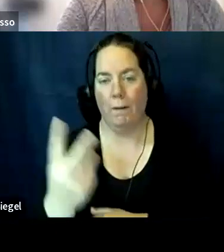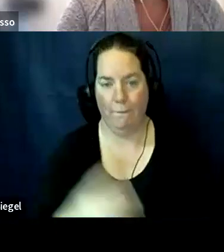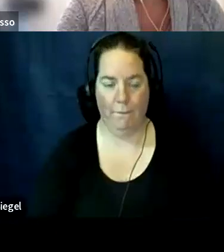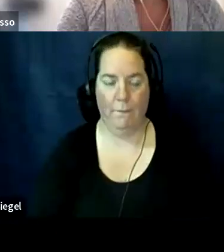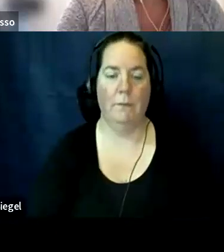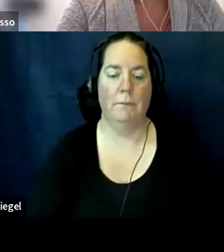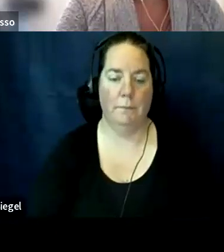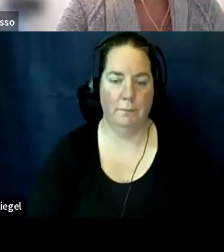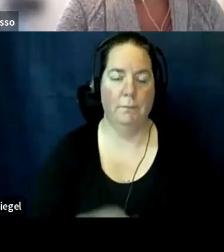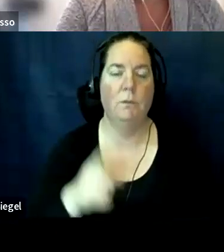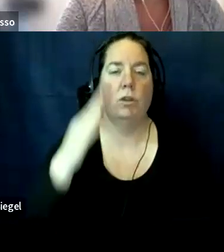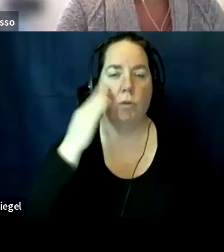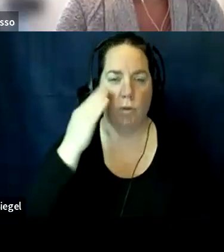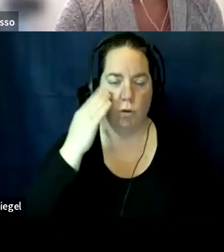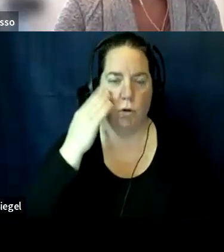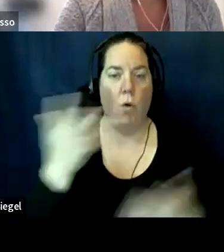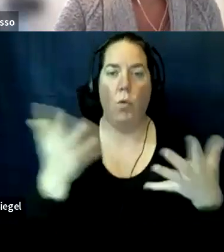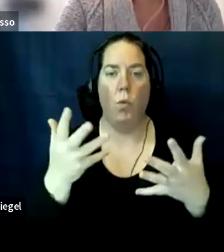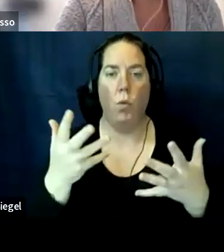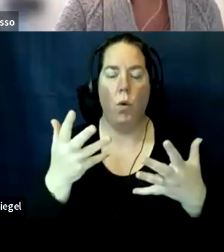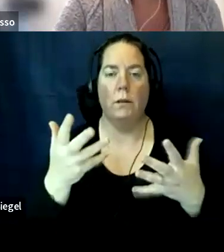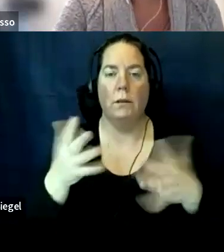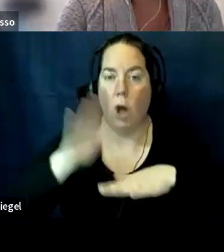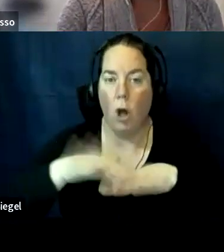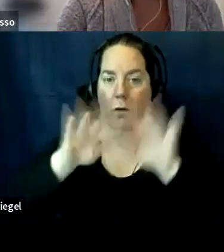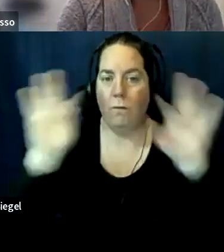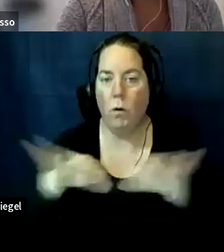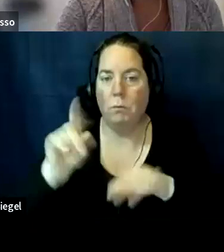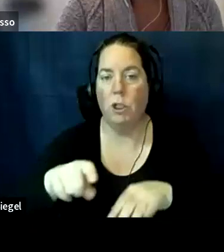of what has to be on the form at a minimum.